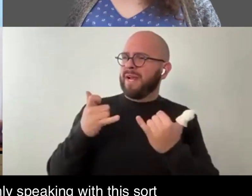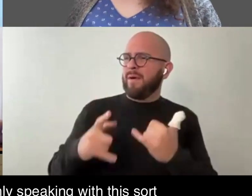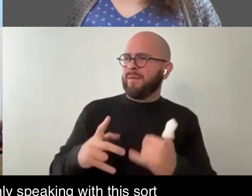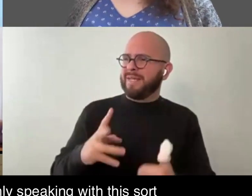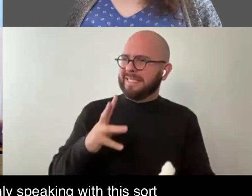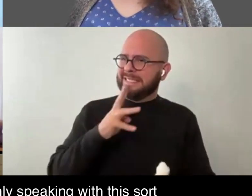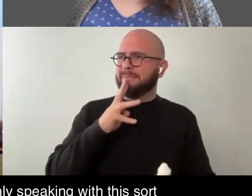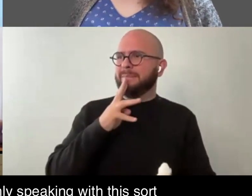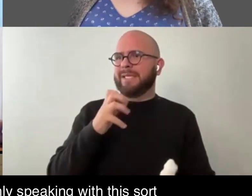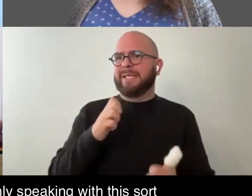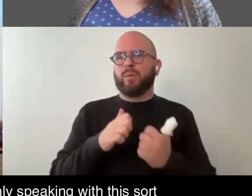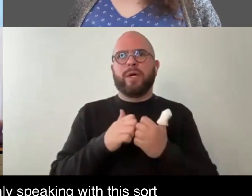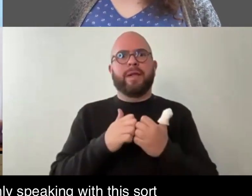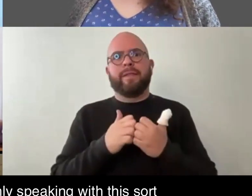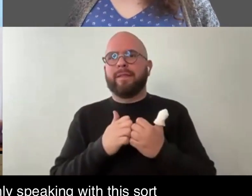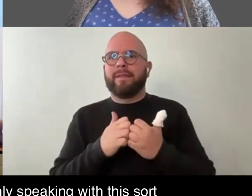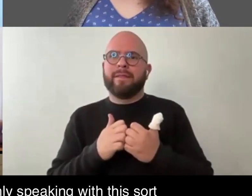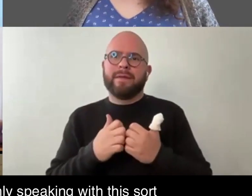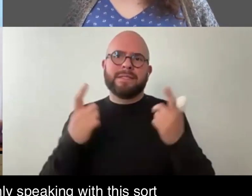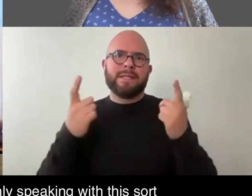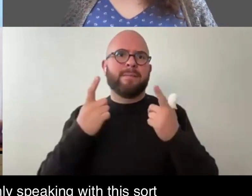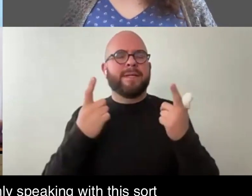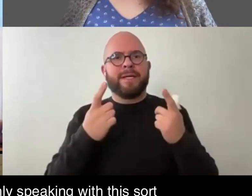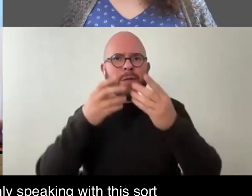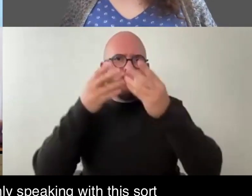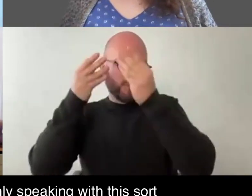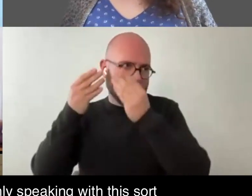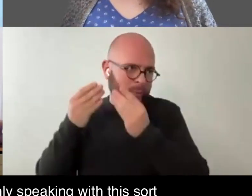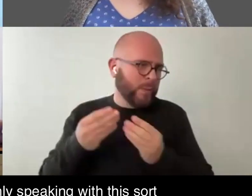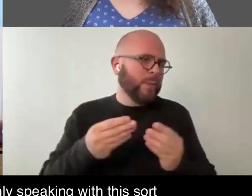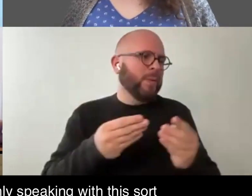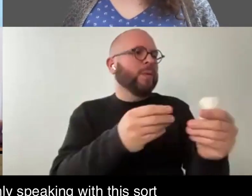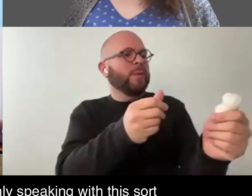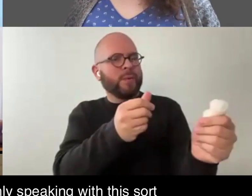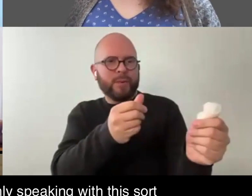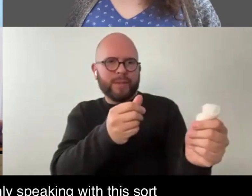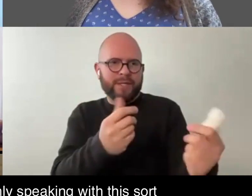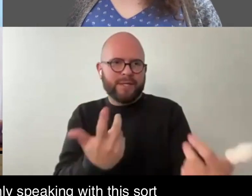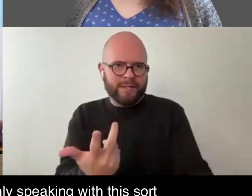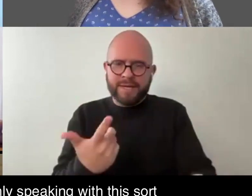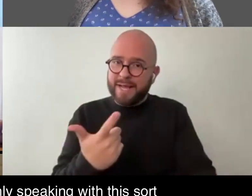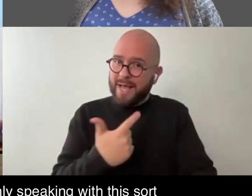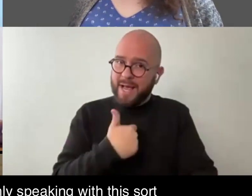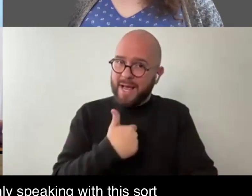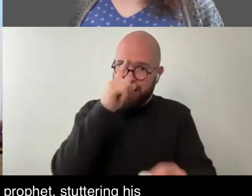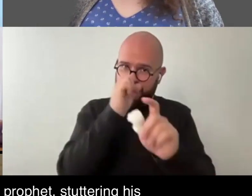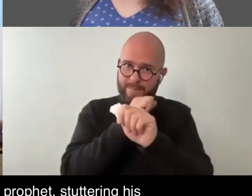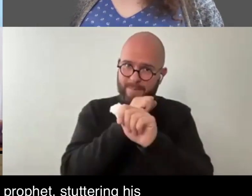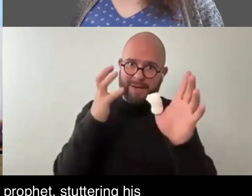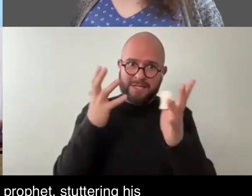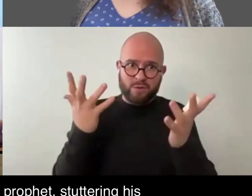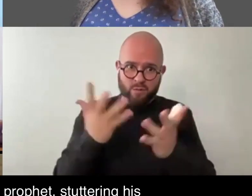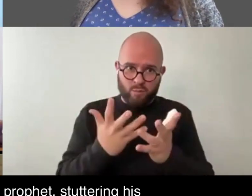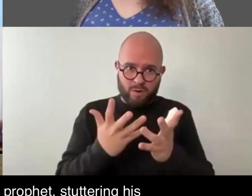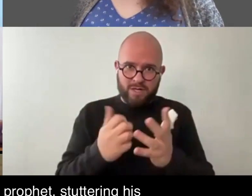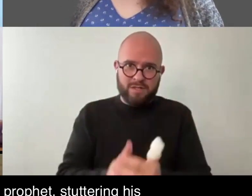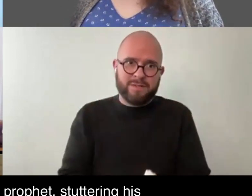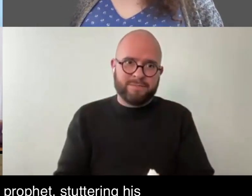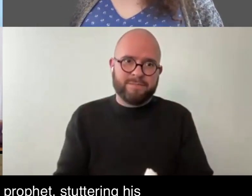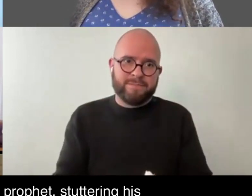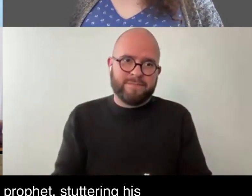sort of almost supernatural fluency, Mm-hmm. I imagine, right? I like to think